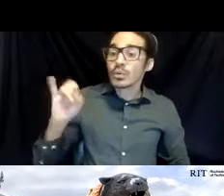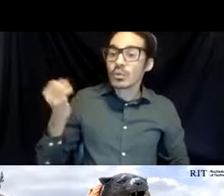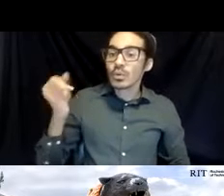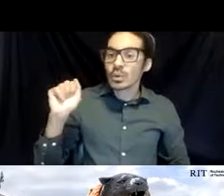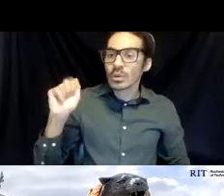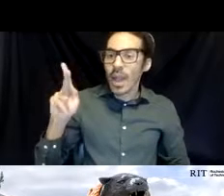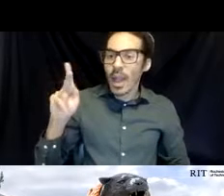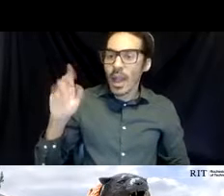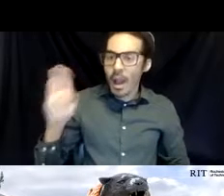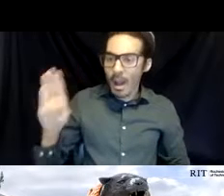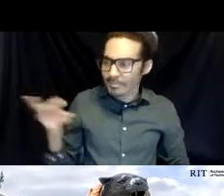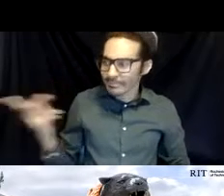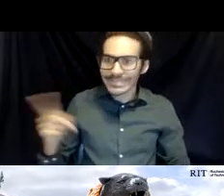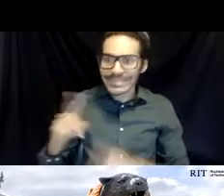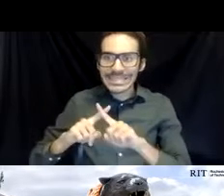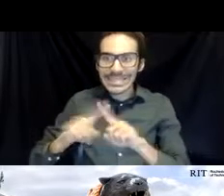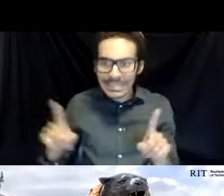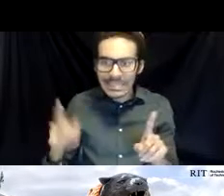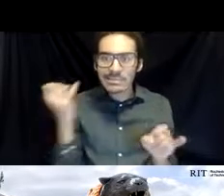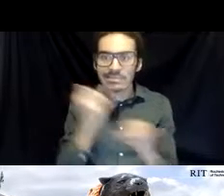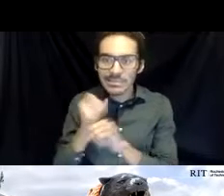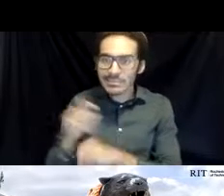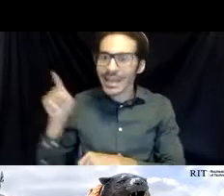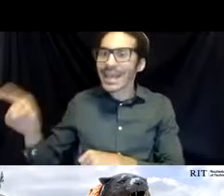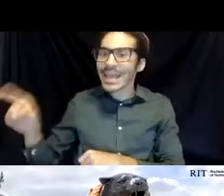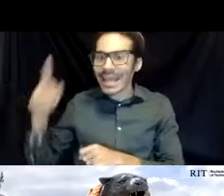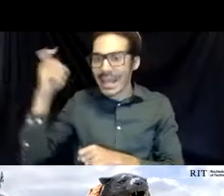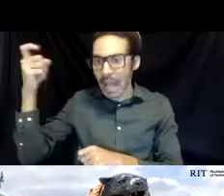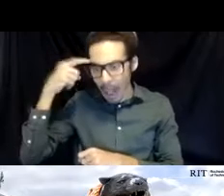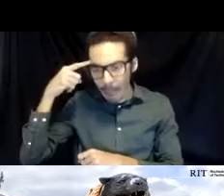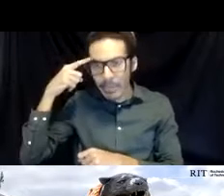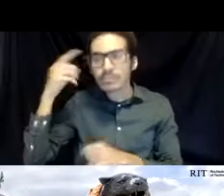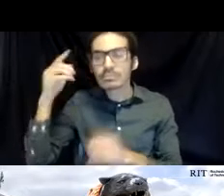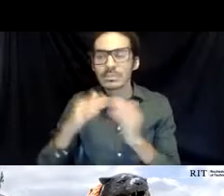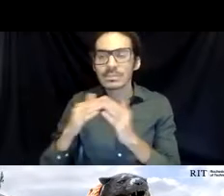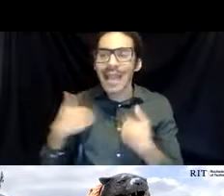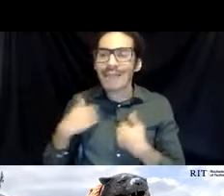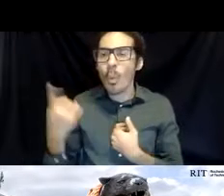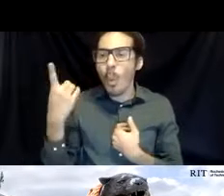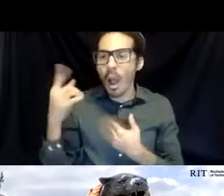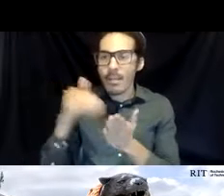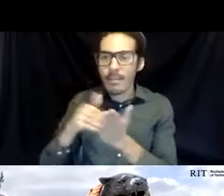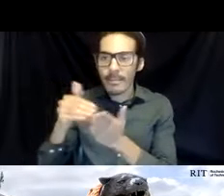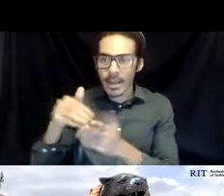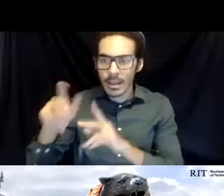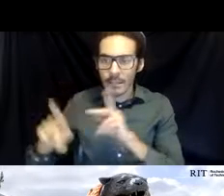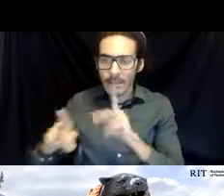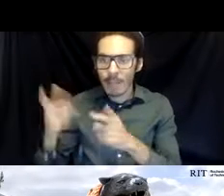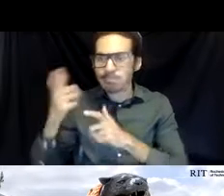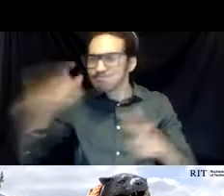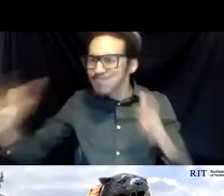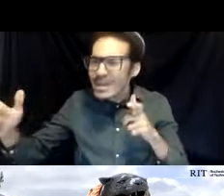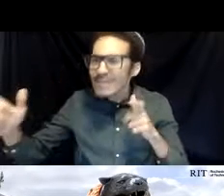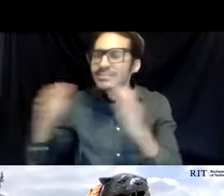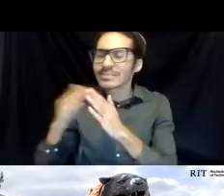different campuses in Dubrovnik. Jakob is in the capital city of Zagreb, which is about 1 million people, you know, and it's a big city. I'm